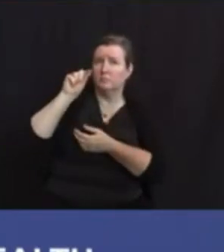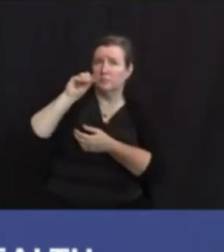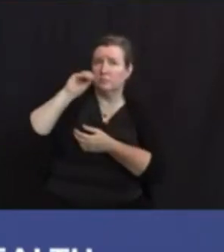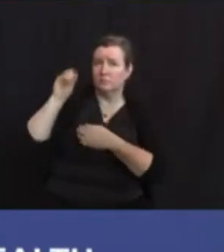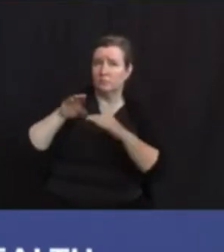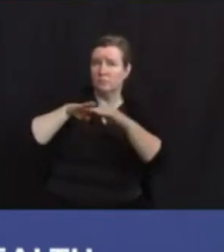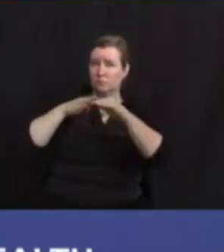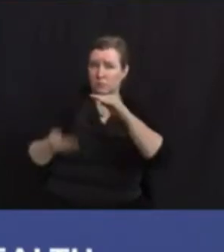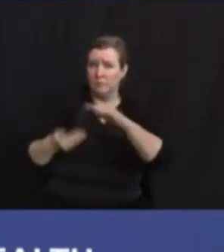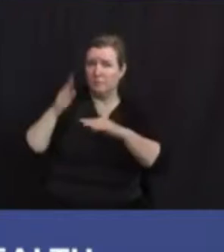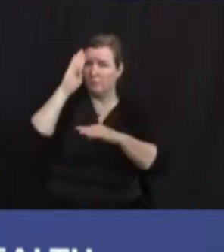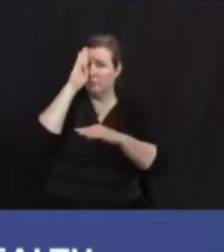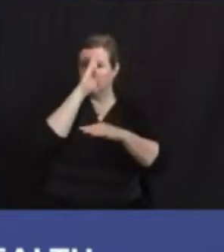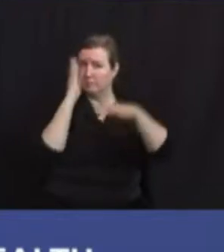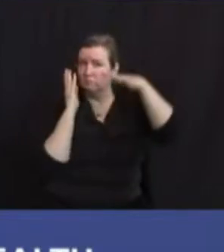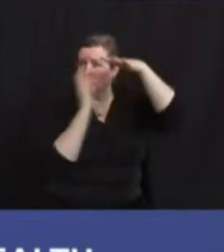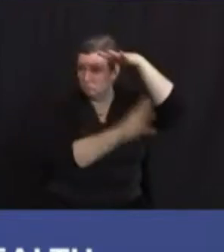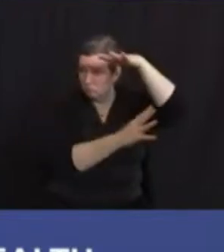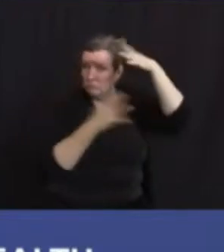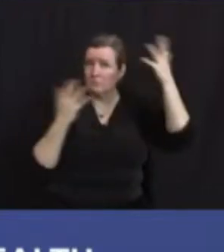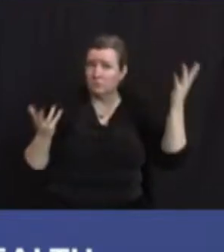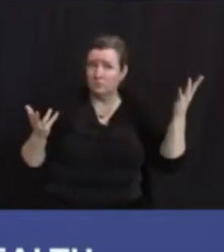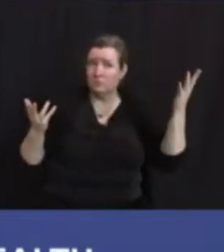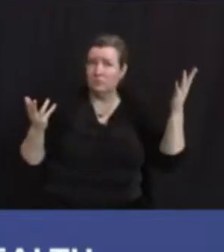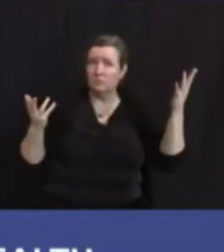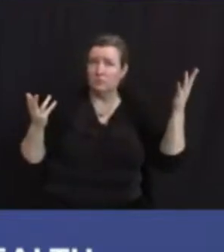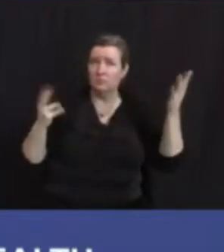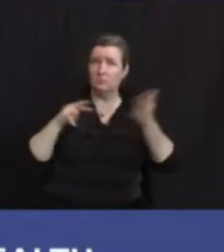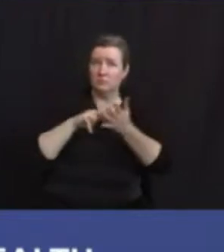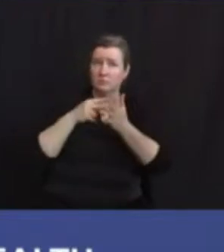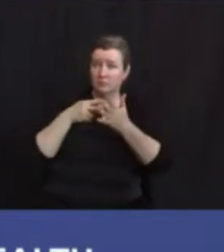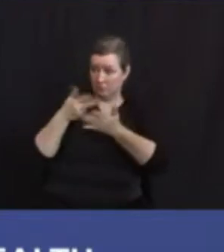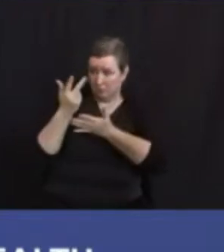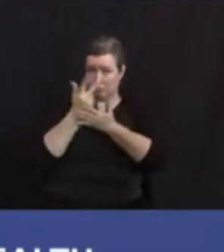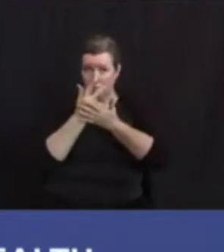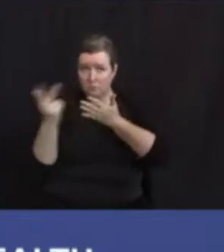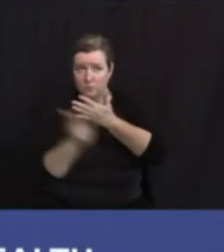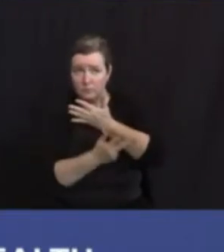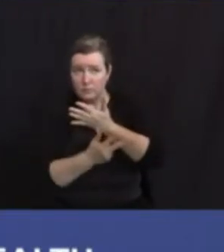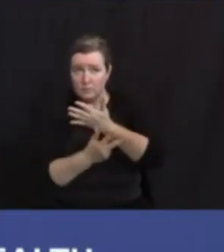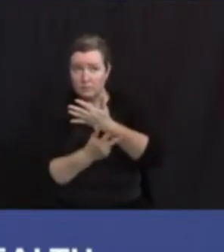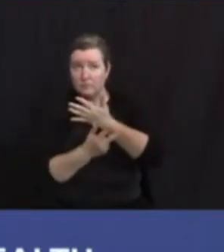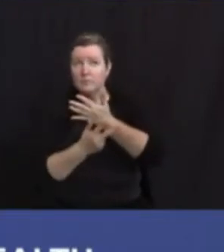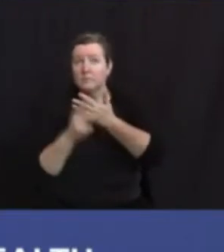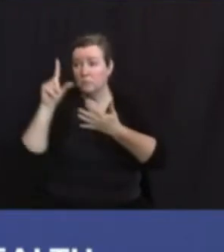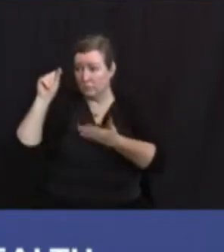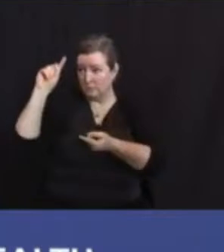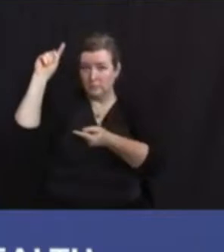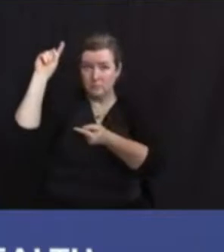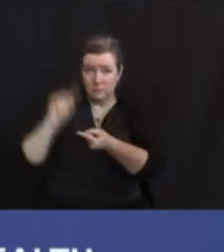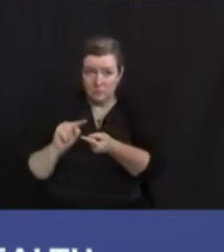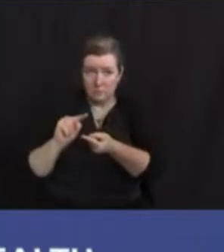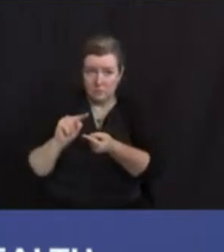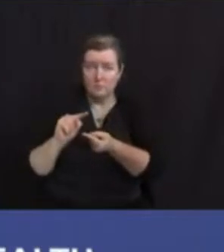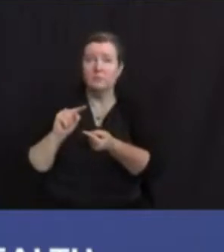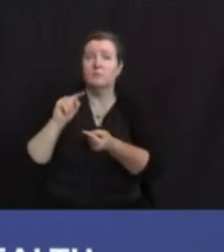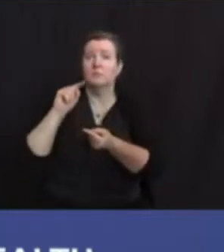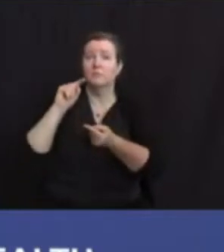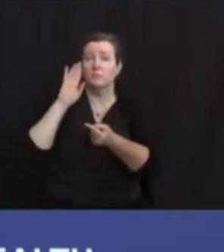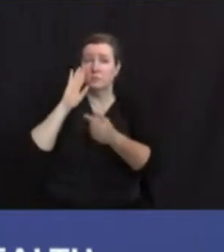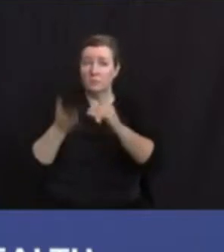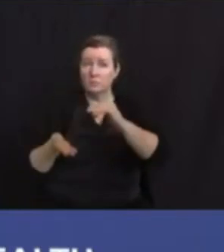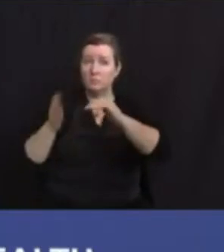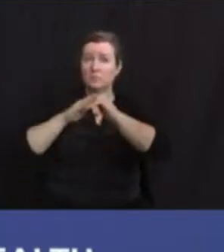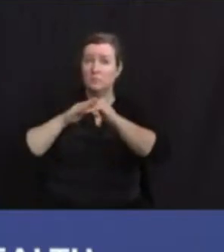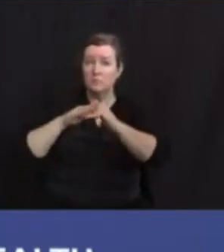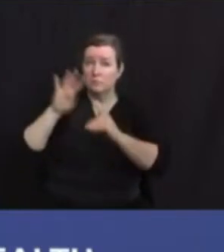hospitalizations drop by 20% over the next 3 weeks, will you raise indoor dining to 45%? When do we get to 55%? Do you have a